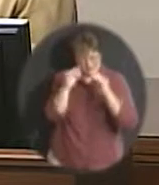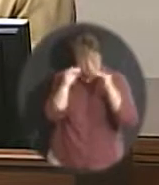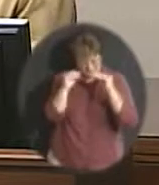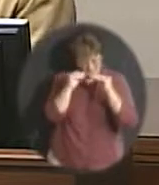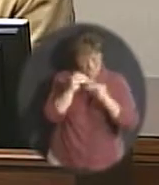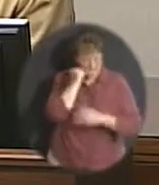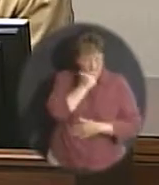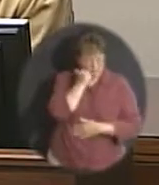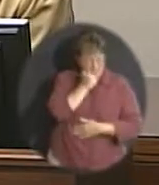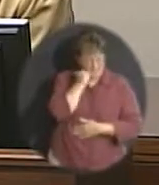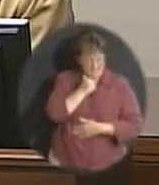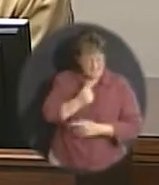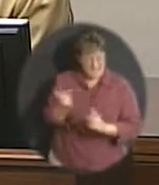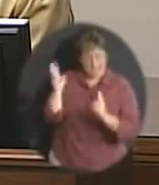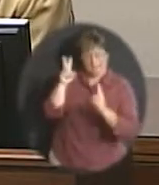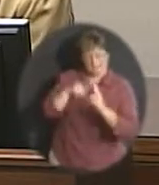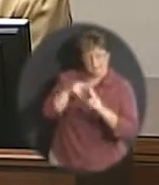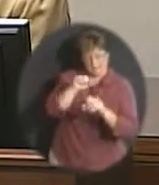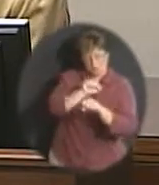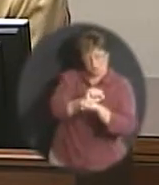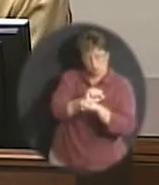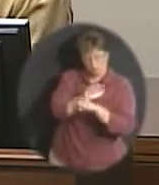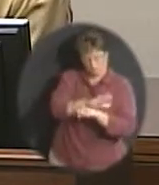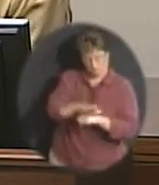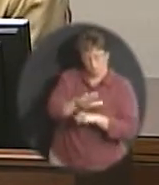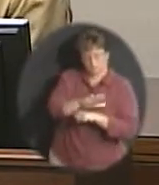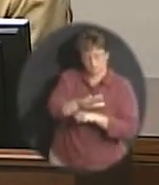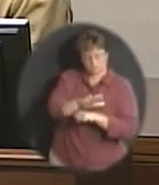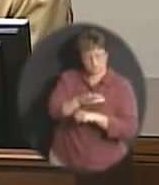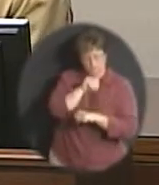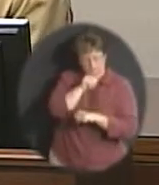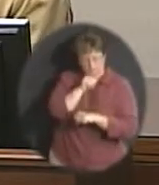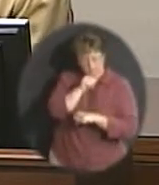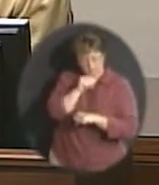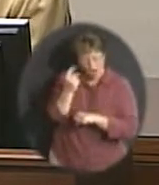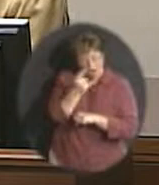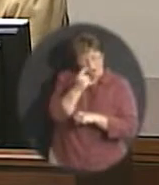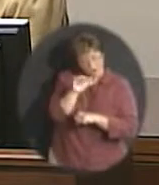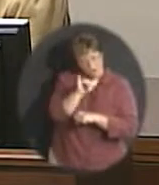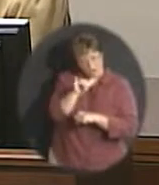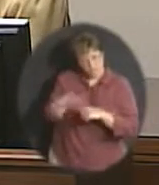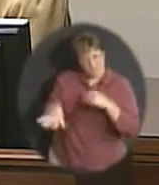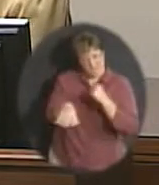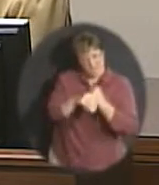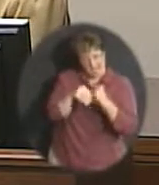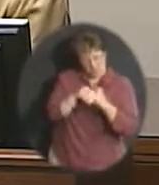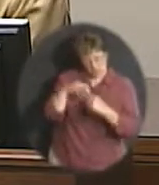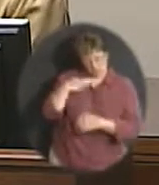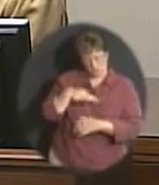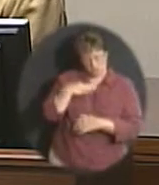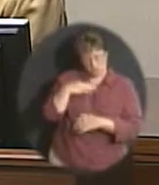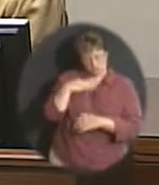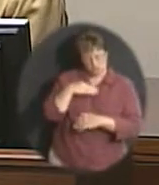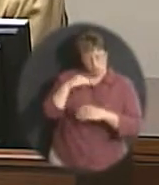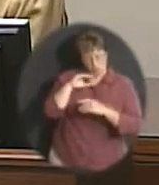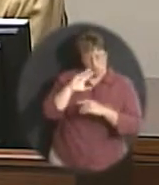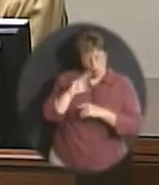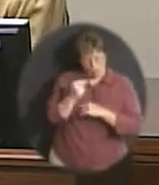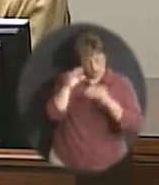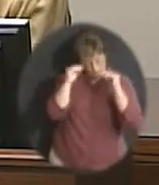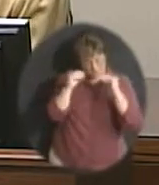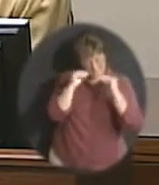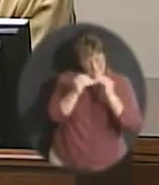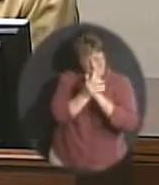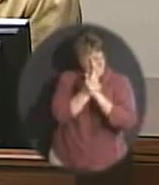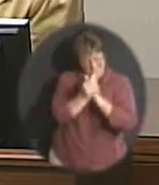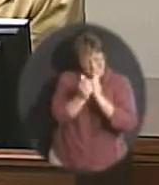out applied in the workforce. Not only that, it adds credibility to their lessons and to the kinds of skills that they're teaching,